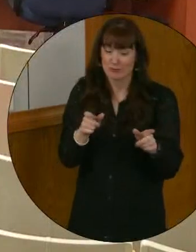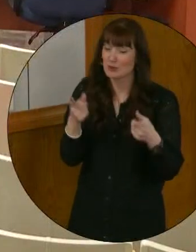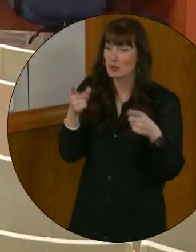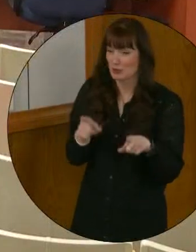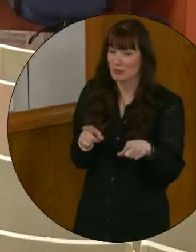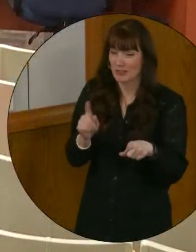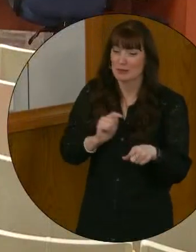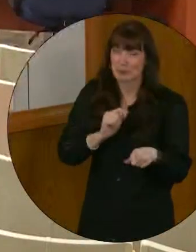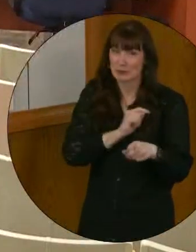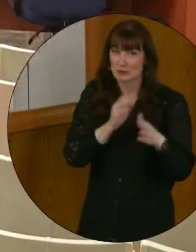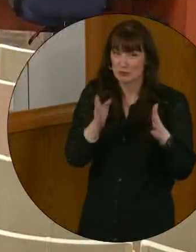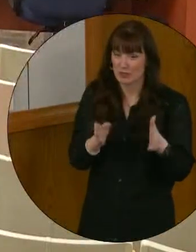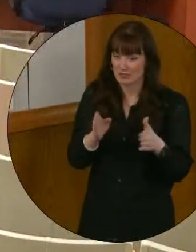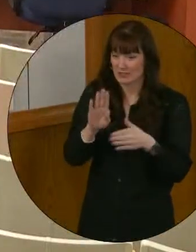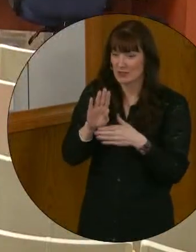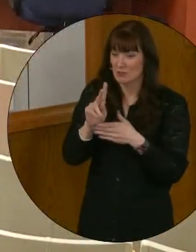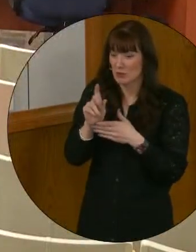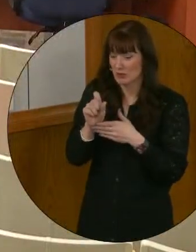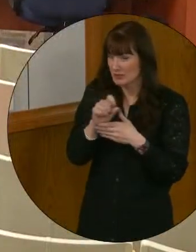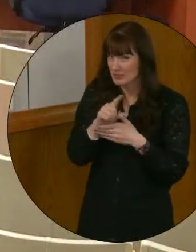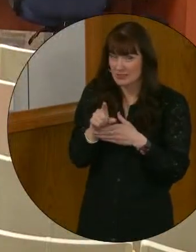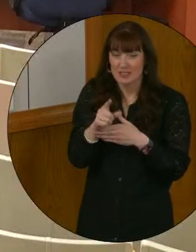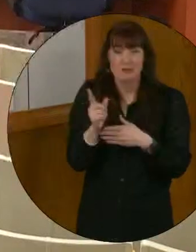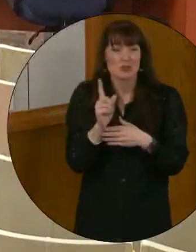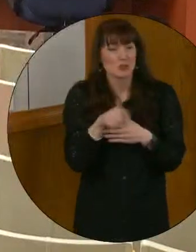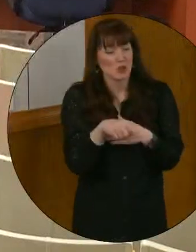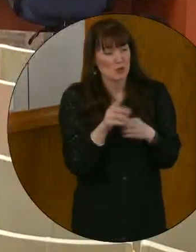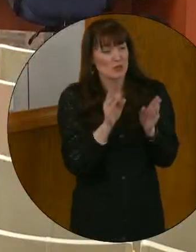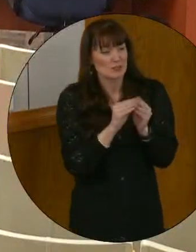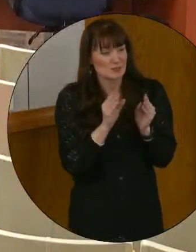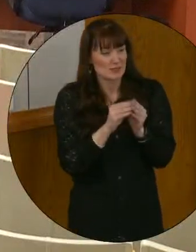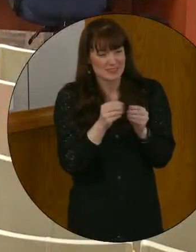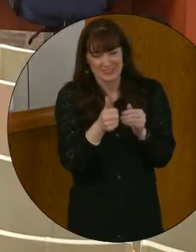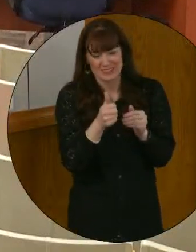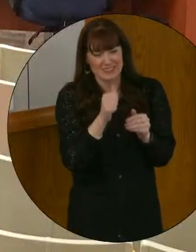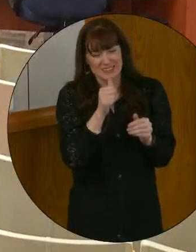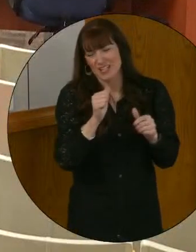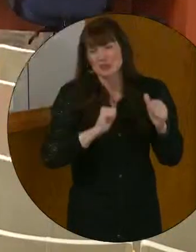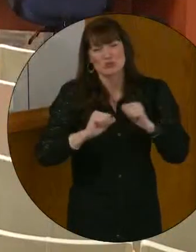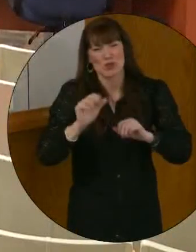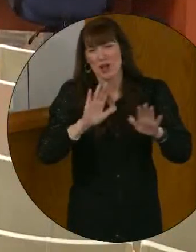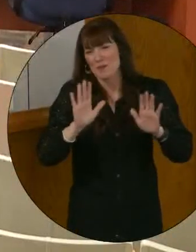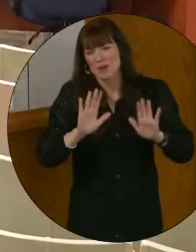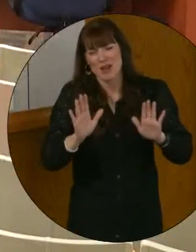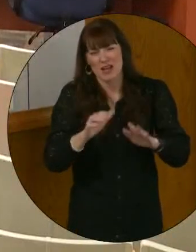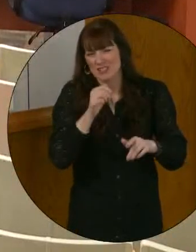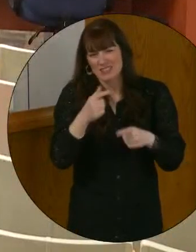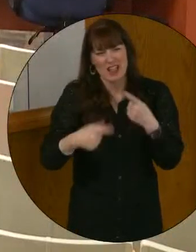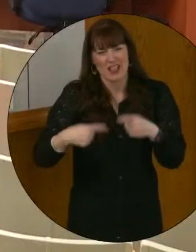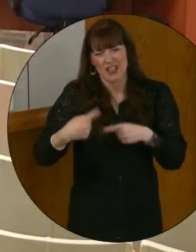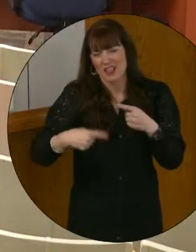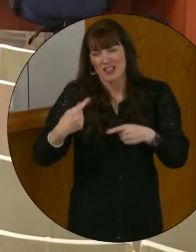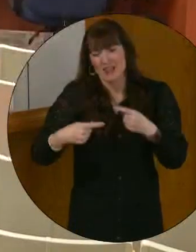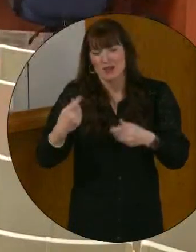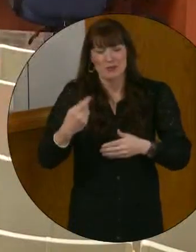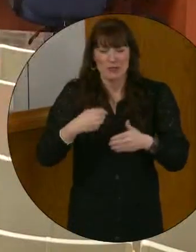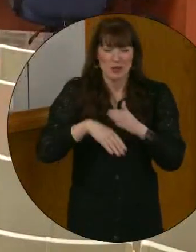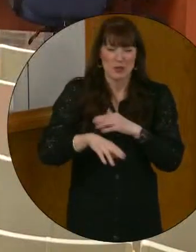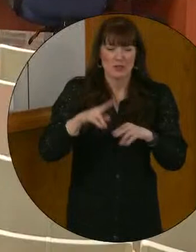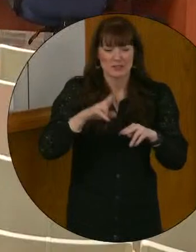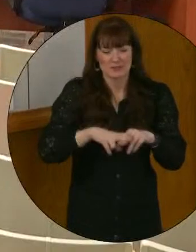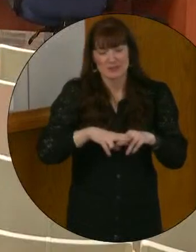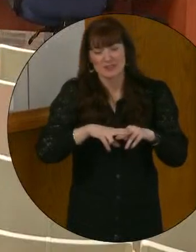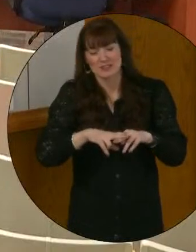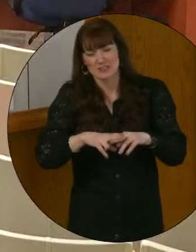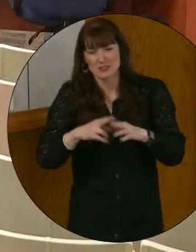So the board itself, if you go and you watch those meetings, the board itself, it's not drama. It's not, it's not crazy. Everybody goes in there. We start the